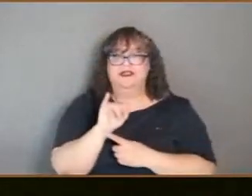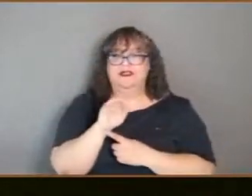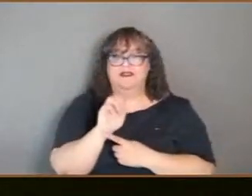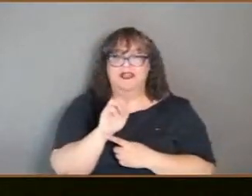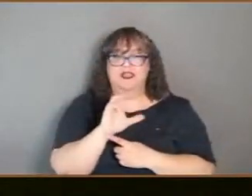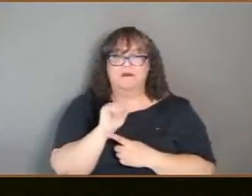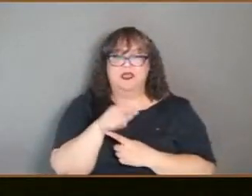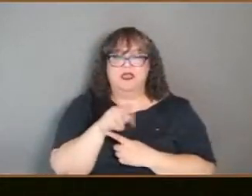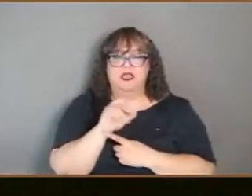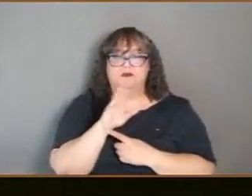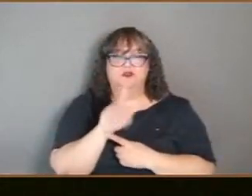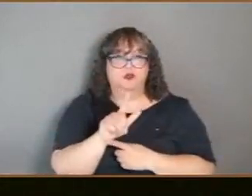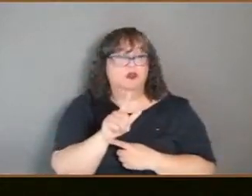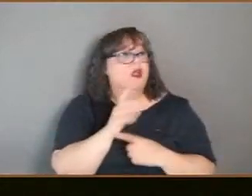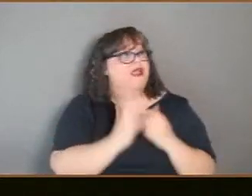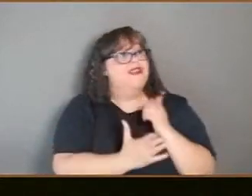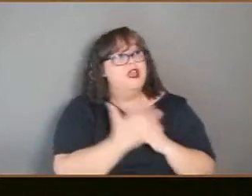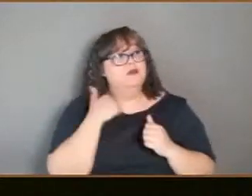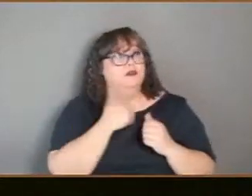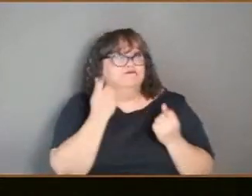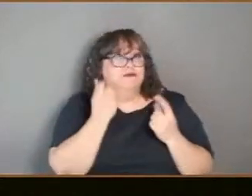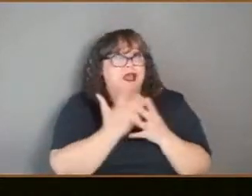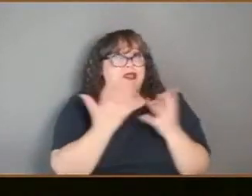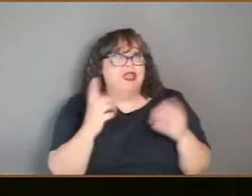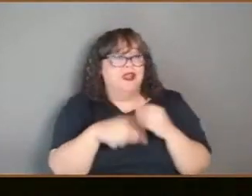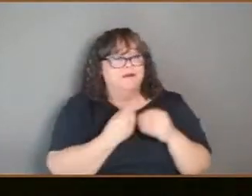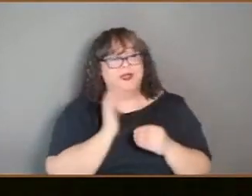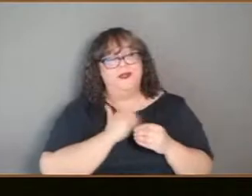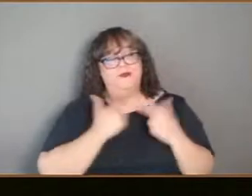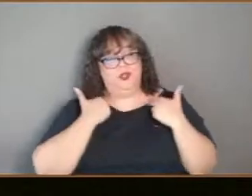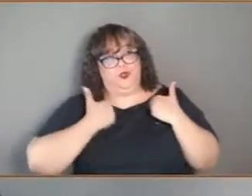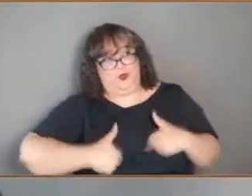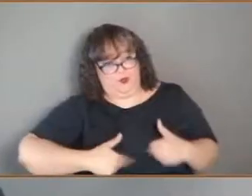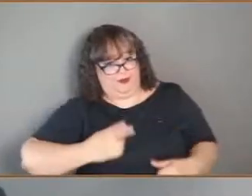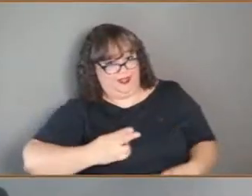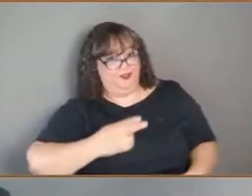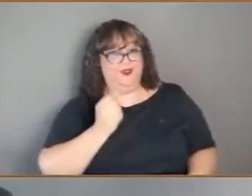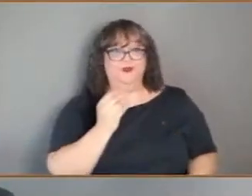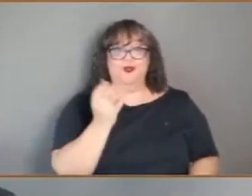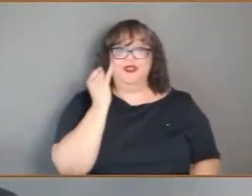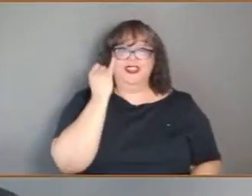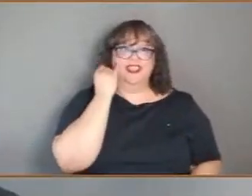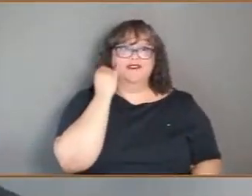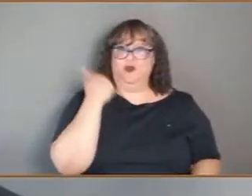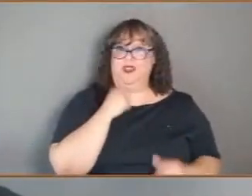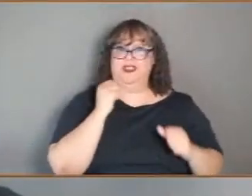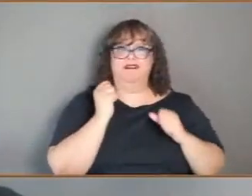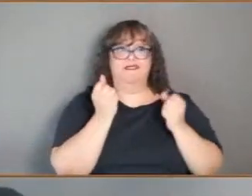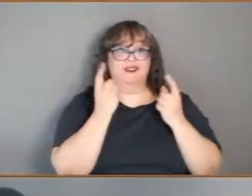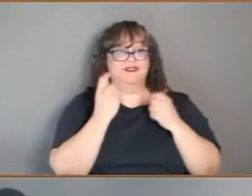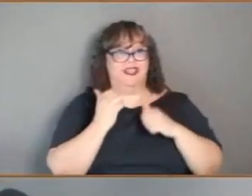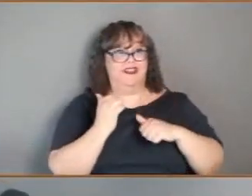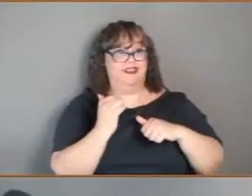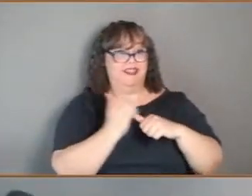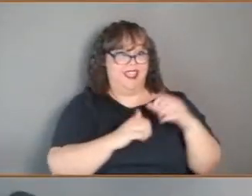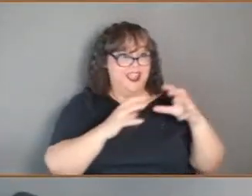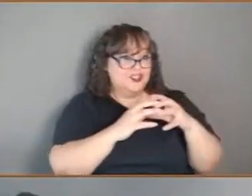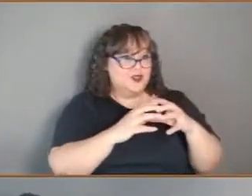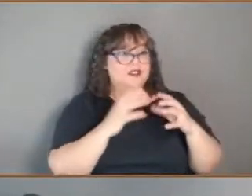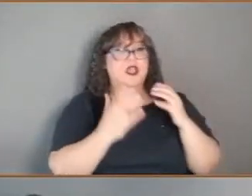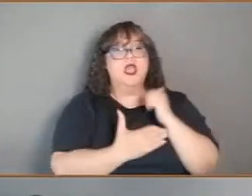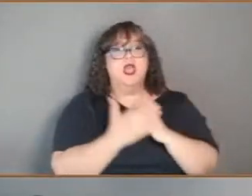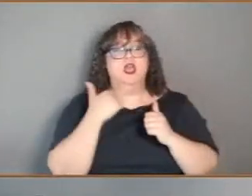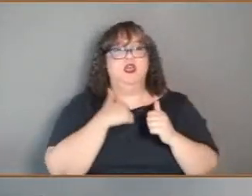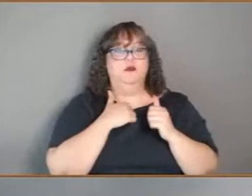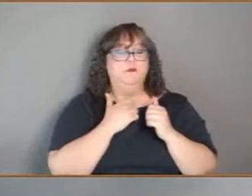about our human history. Right. So understanding these asteroids will tell us about how solar systems form, calibrate our models, and potentially tell us